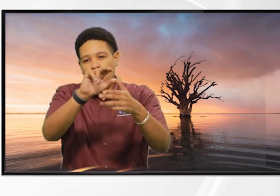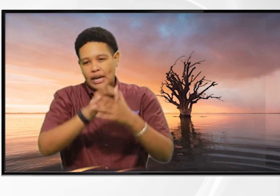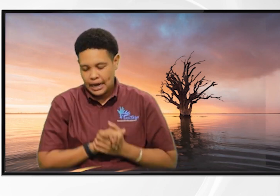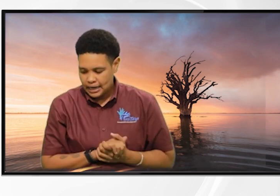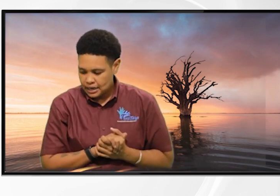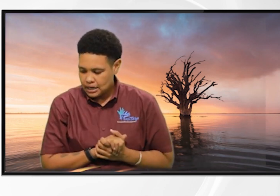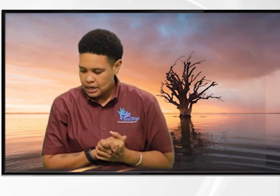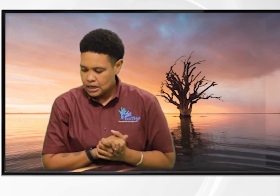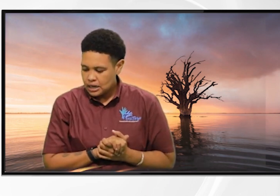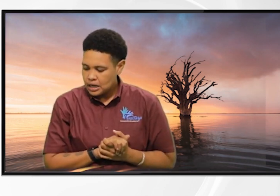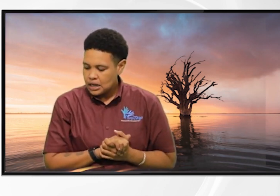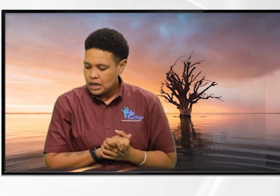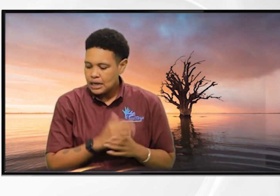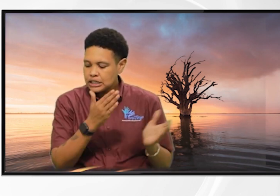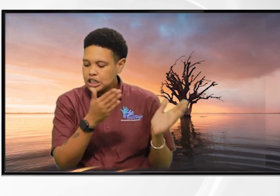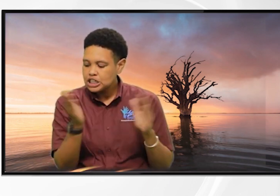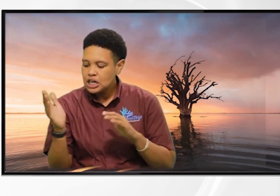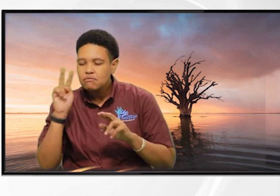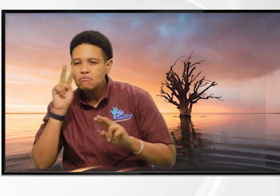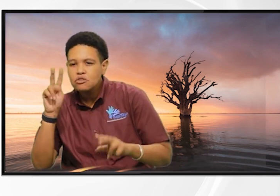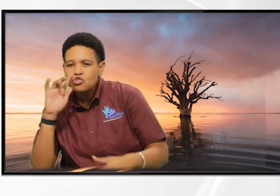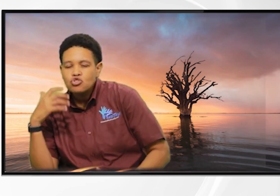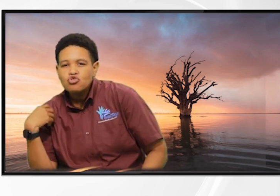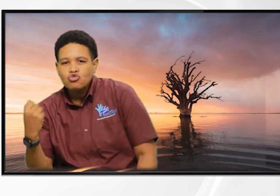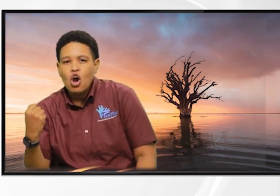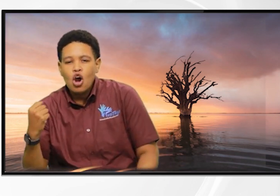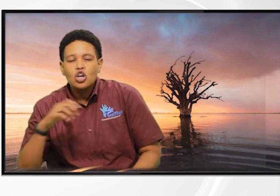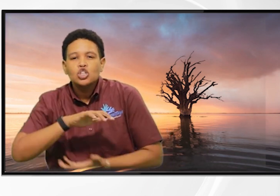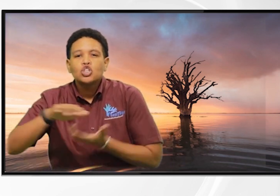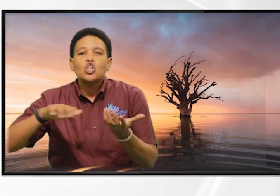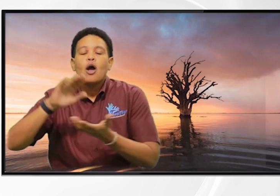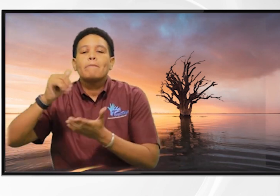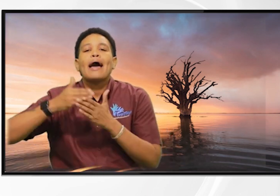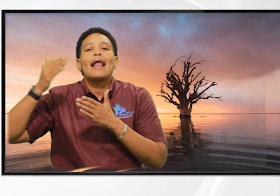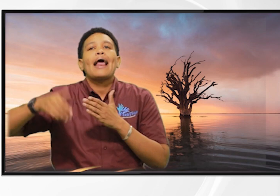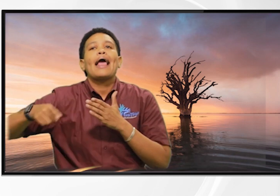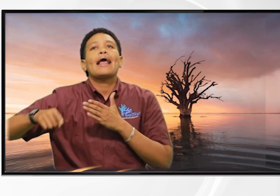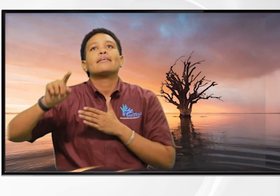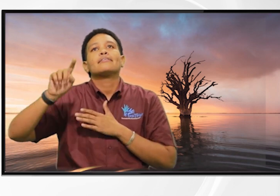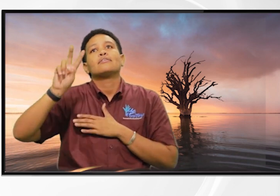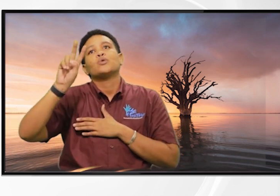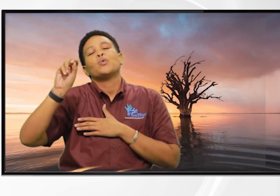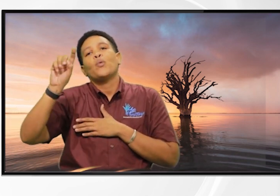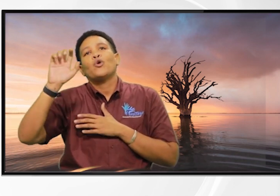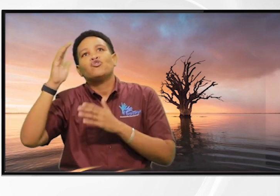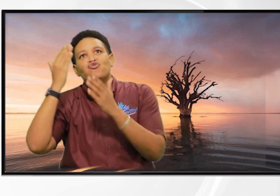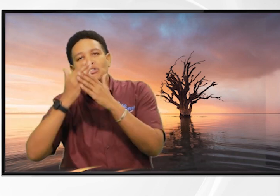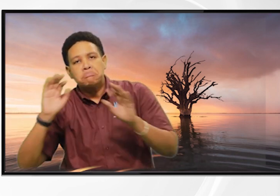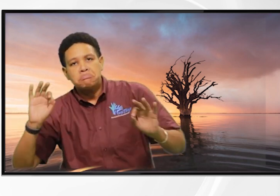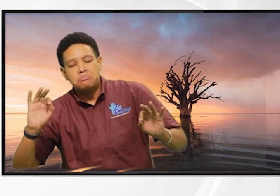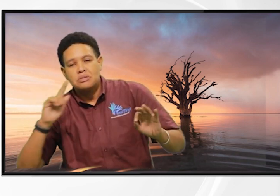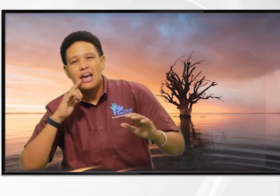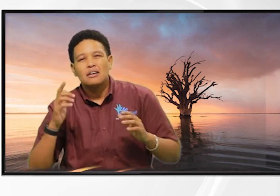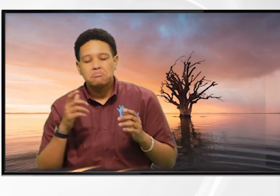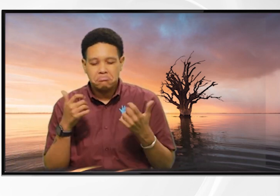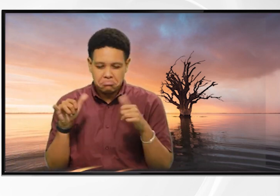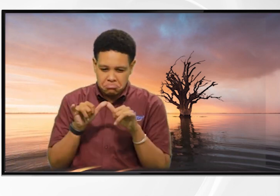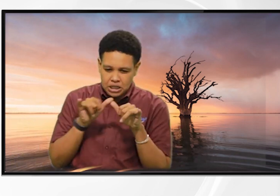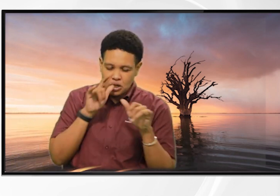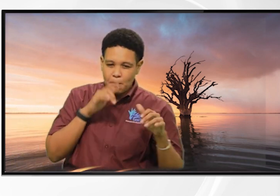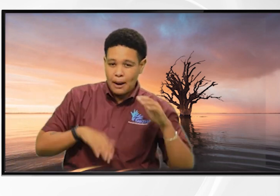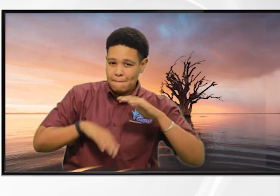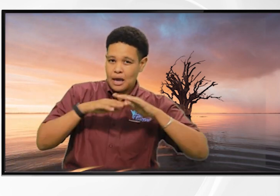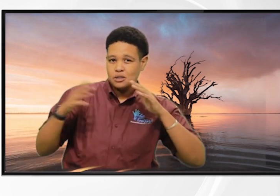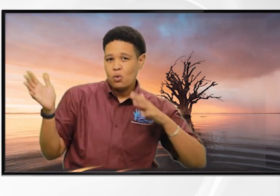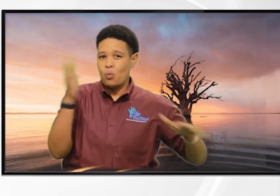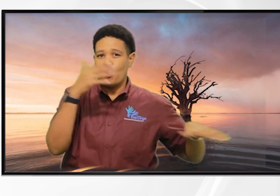hurricanes. Shift toward stronger storms by the end of the century, as measured by maximum wind speed